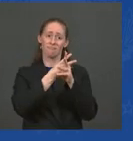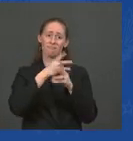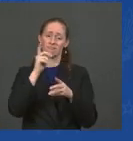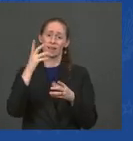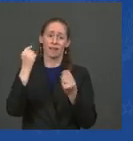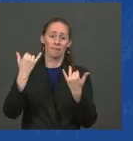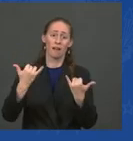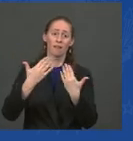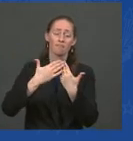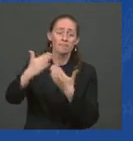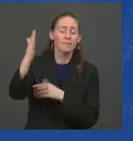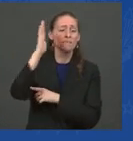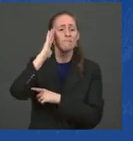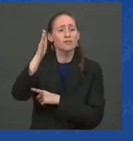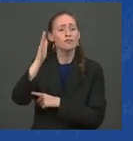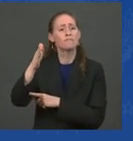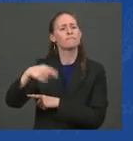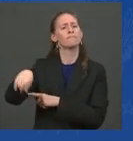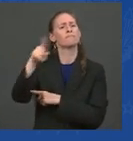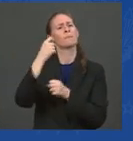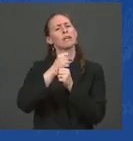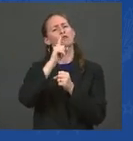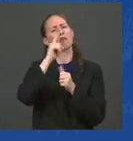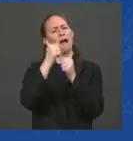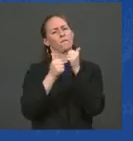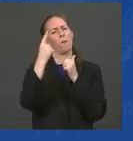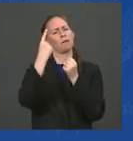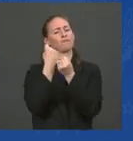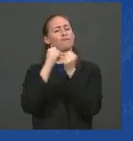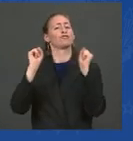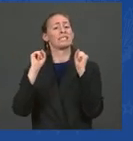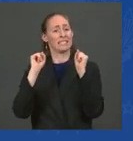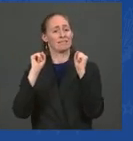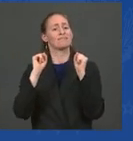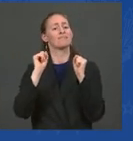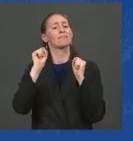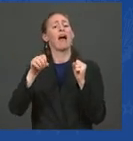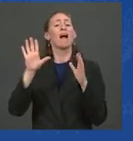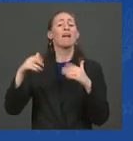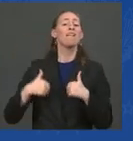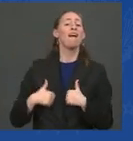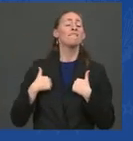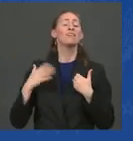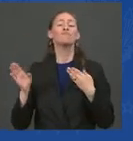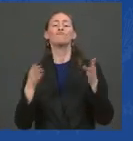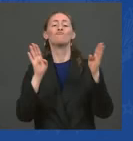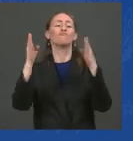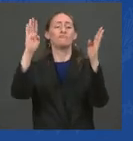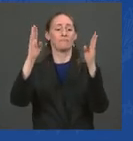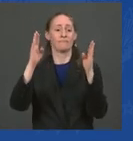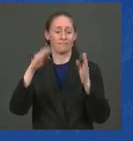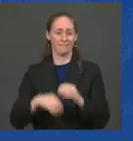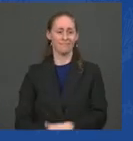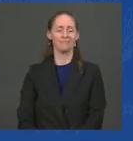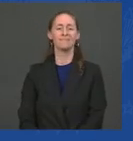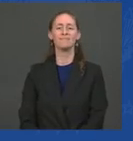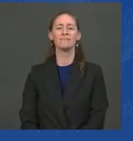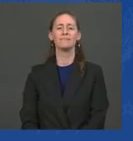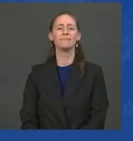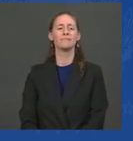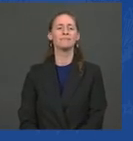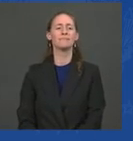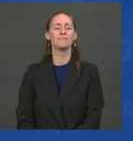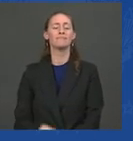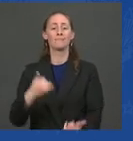to pursue the highest dreams and unleash their full potential. And for you students that are here, undergraduates at this